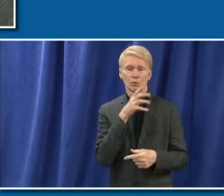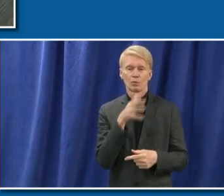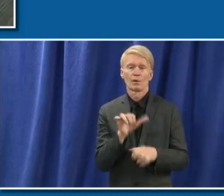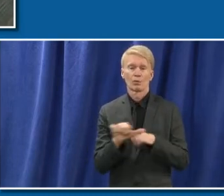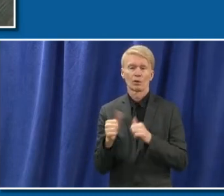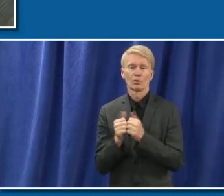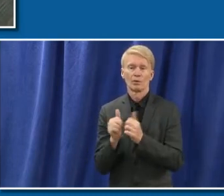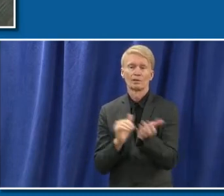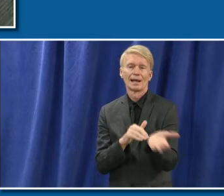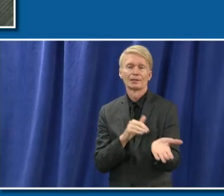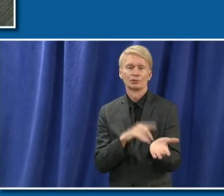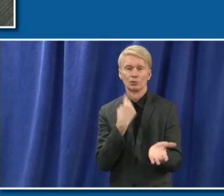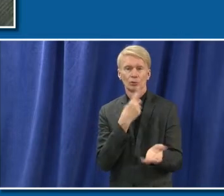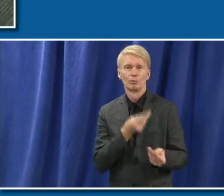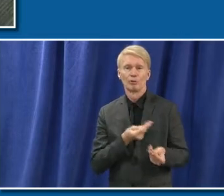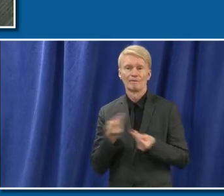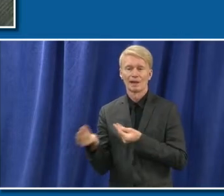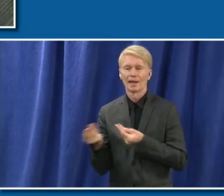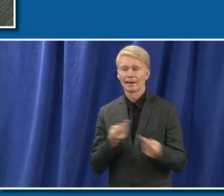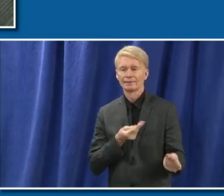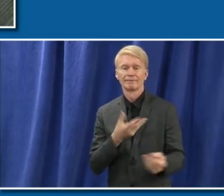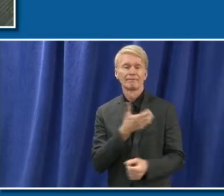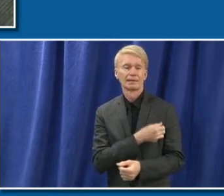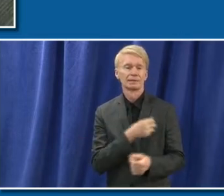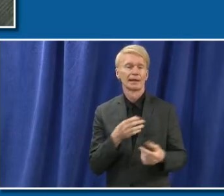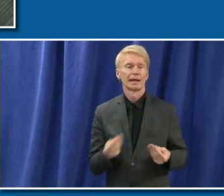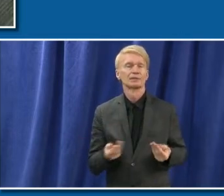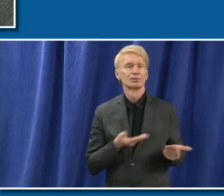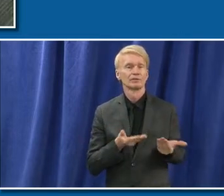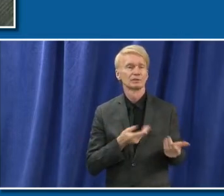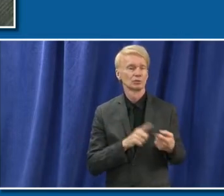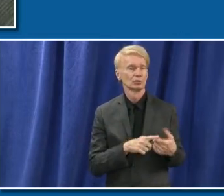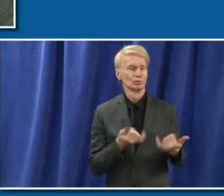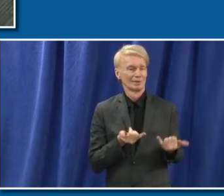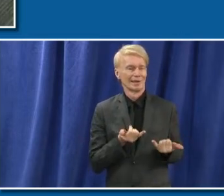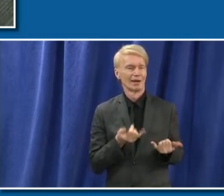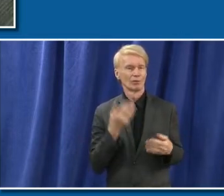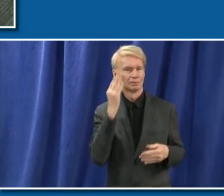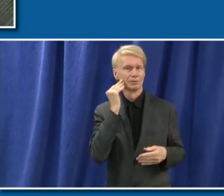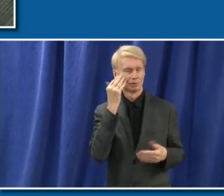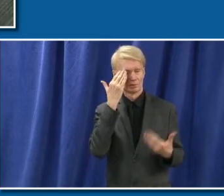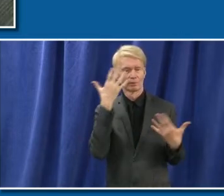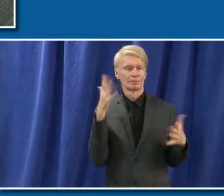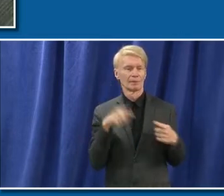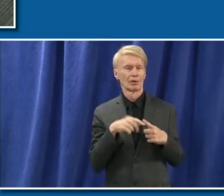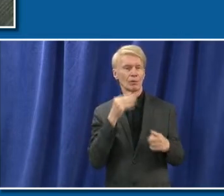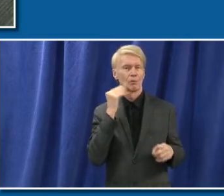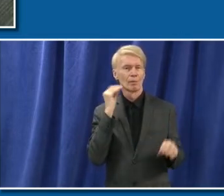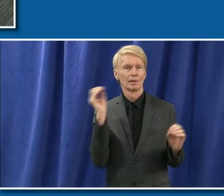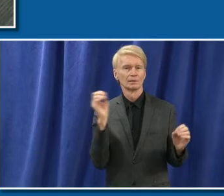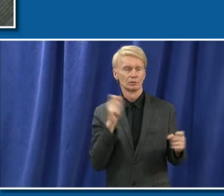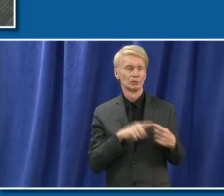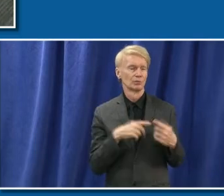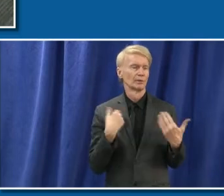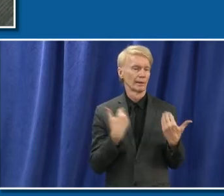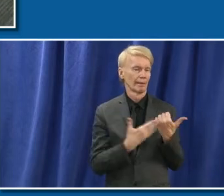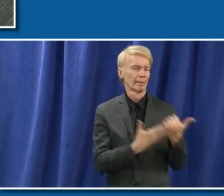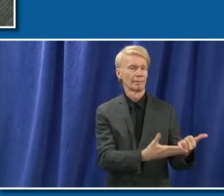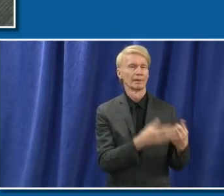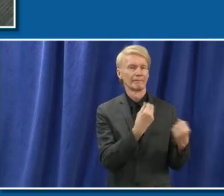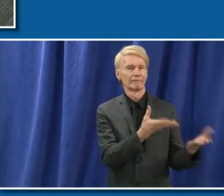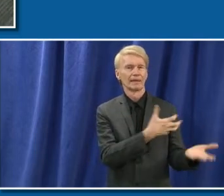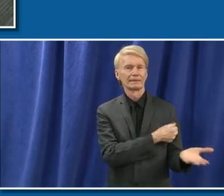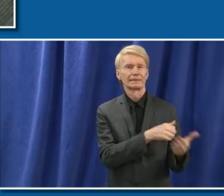who provide vaccination and provide services to homeless persons currently to get vaccine in those settings. We'll also